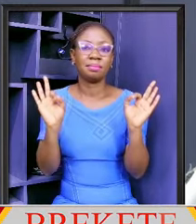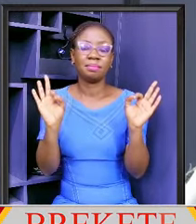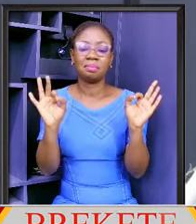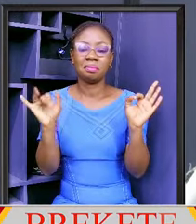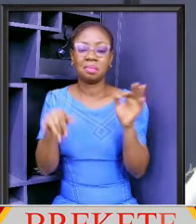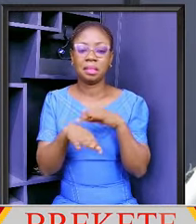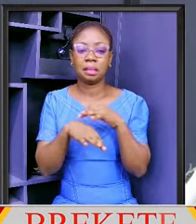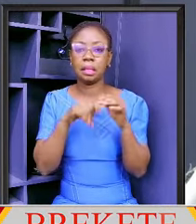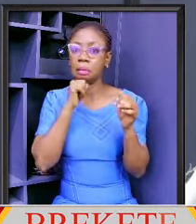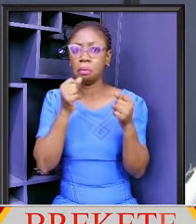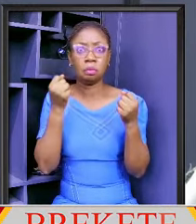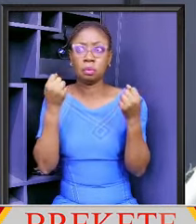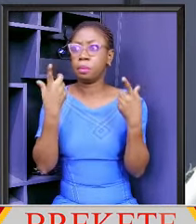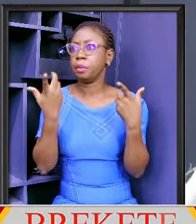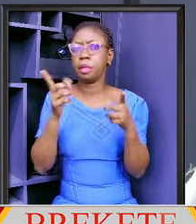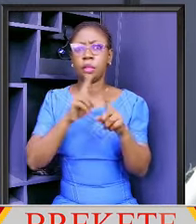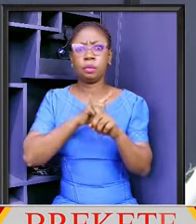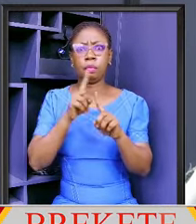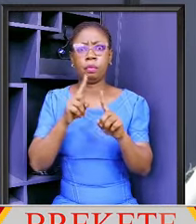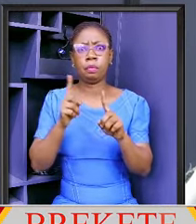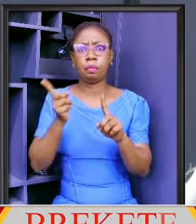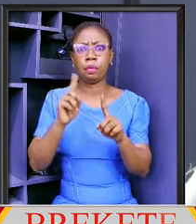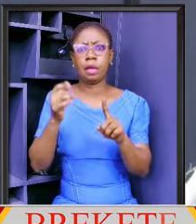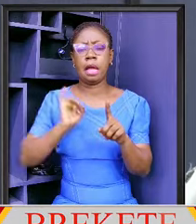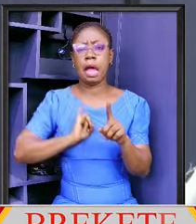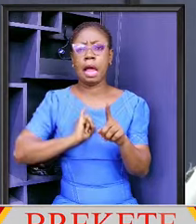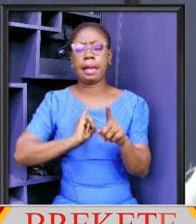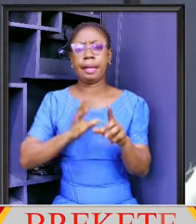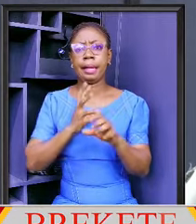They know they even surprised where they get the money to pay salaries.